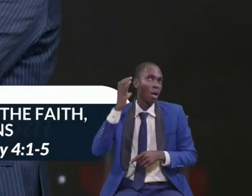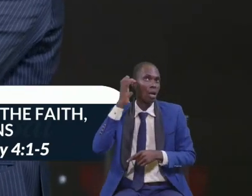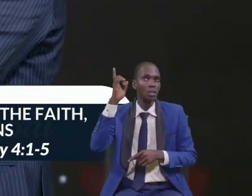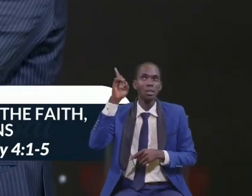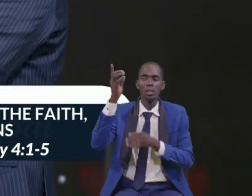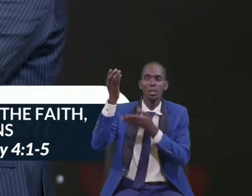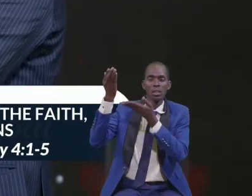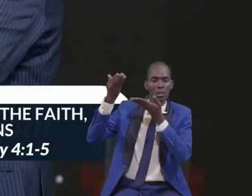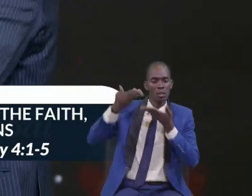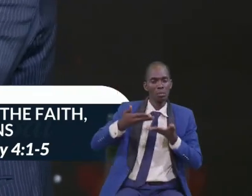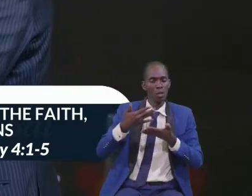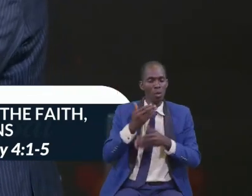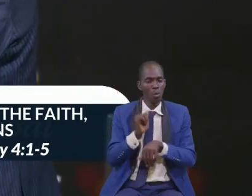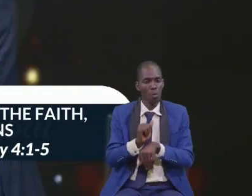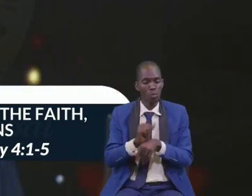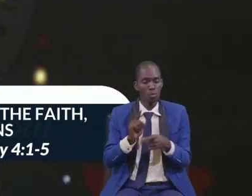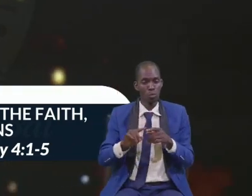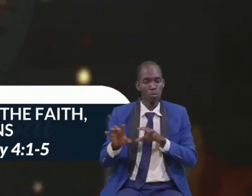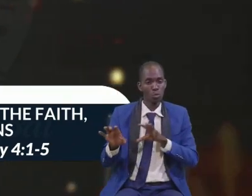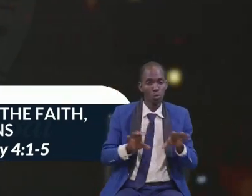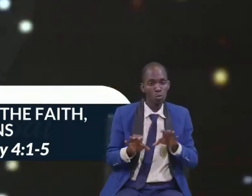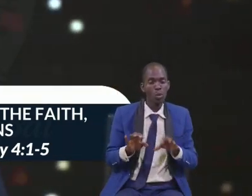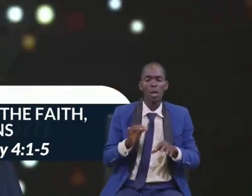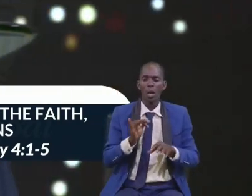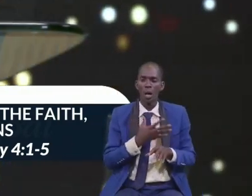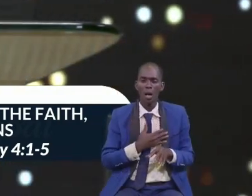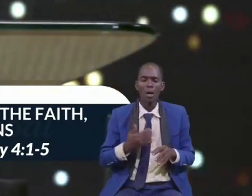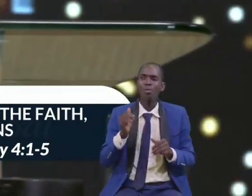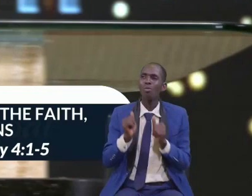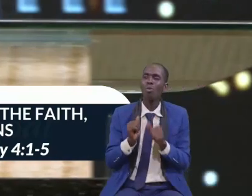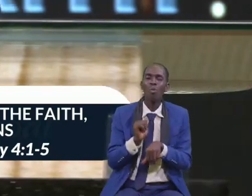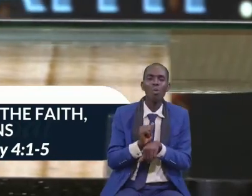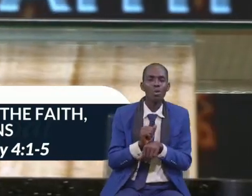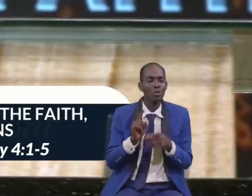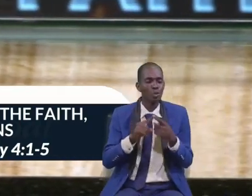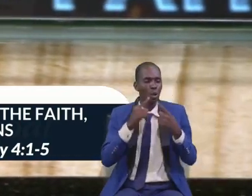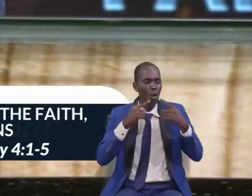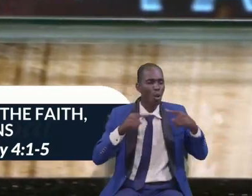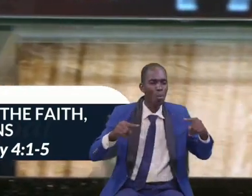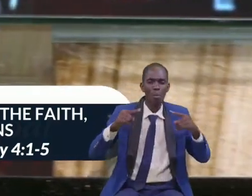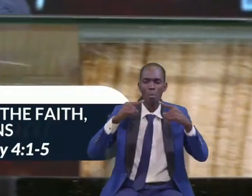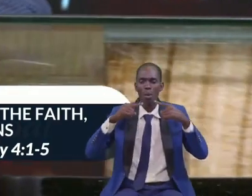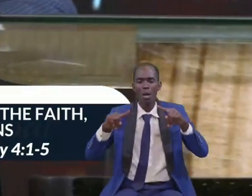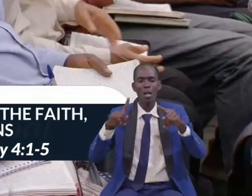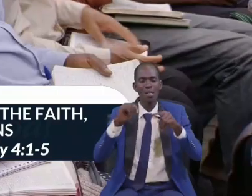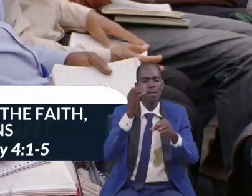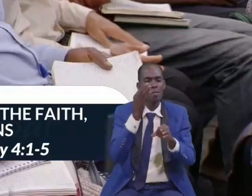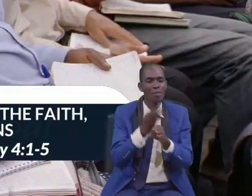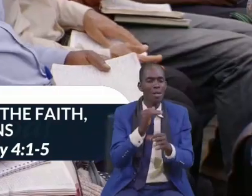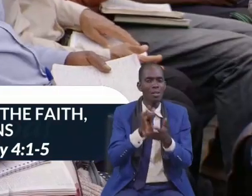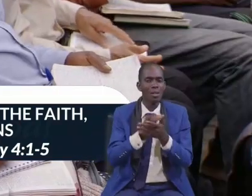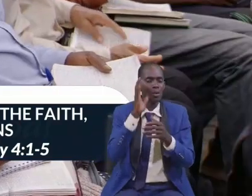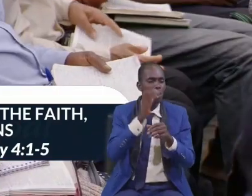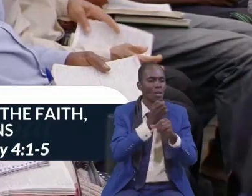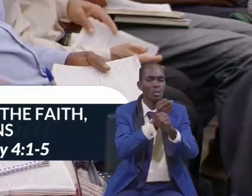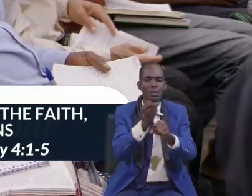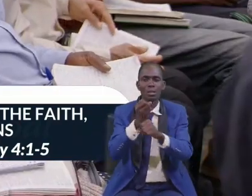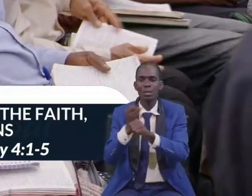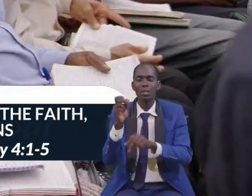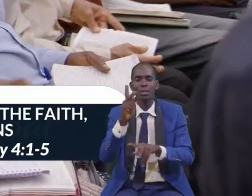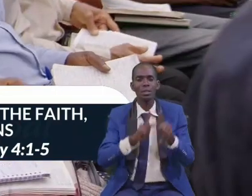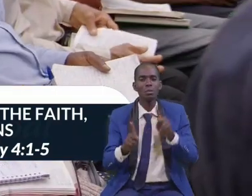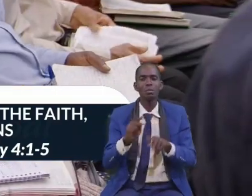commission, and he told me what to do, proclaiming the faith that will save the people, the Gentiles,